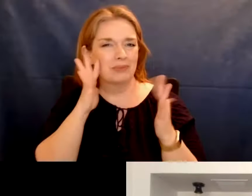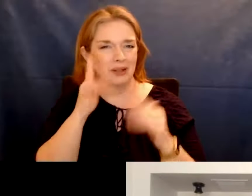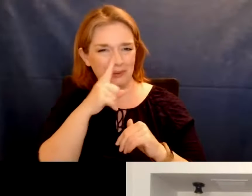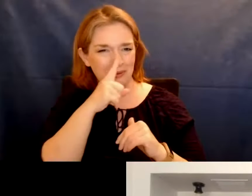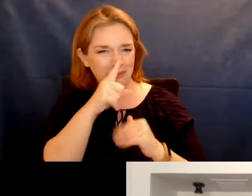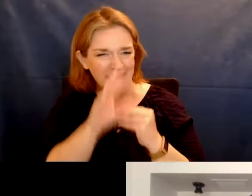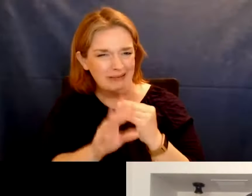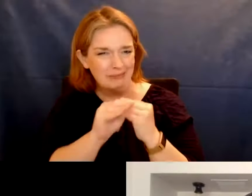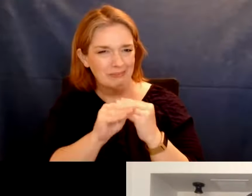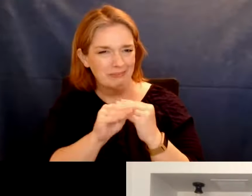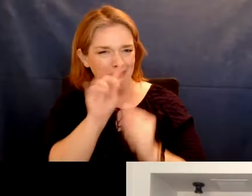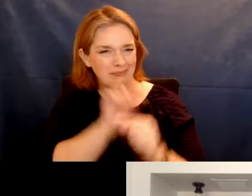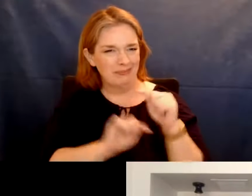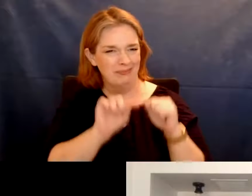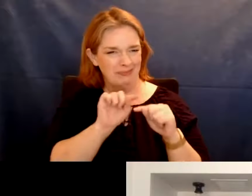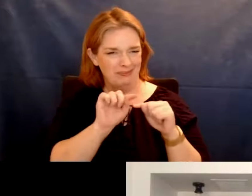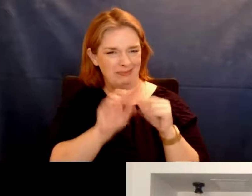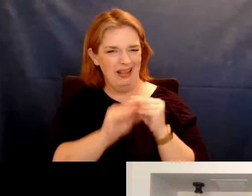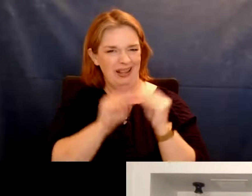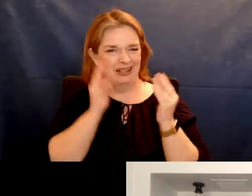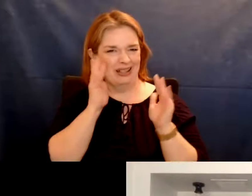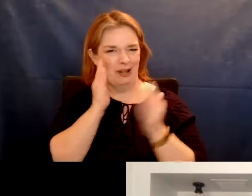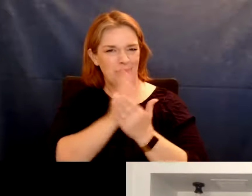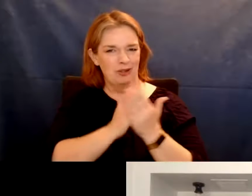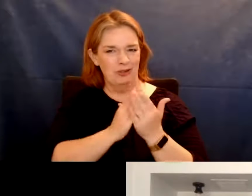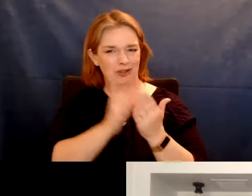I think it will be great.